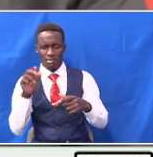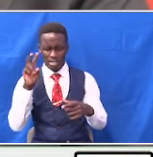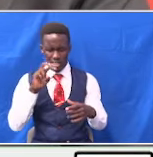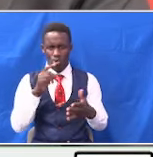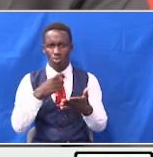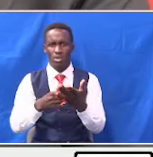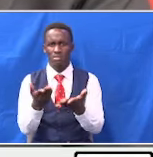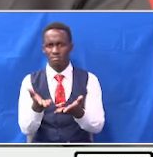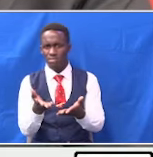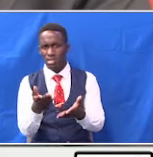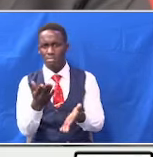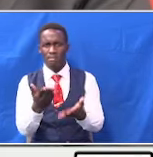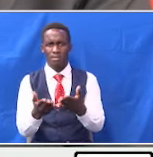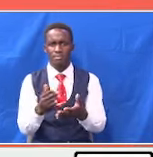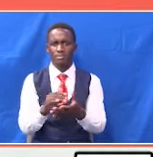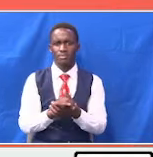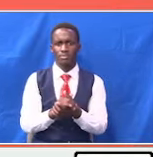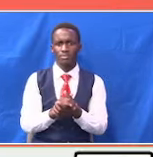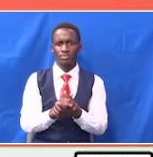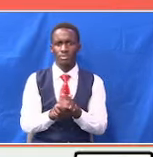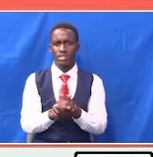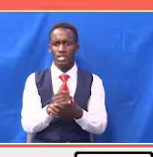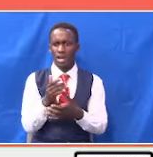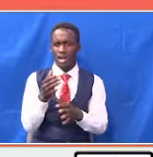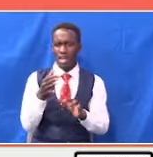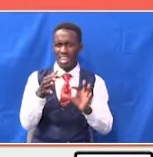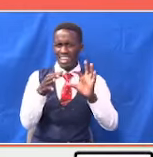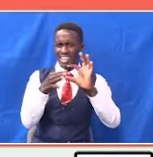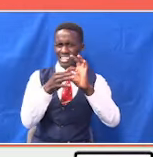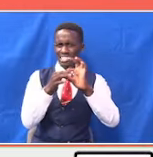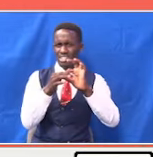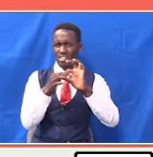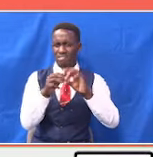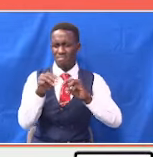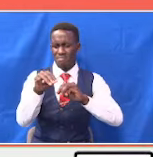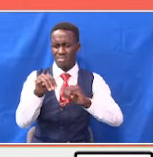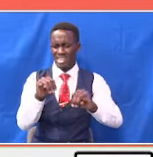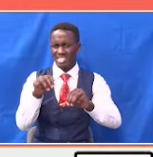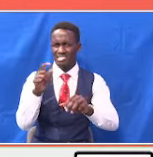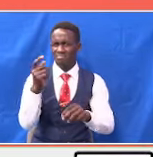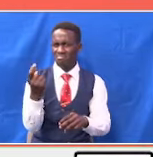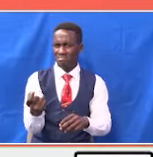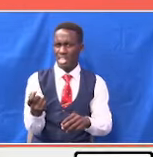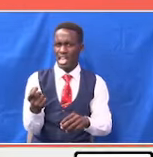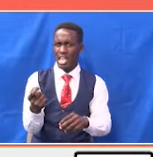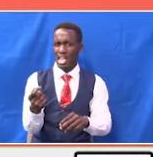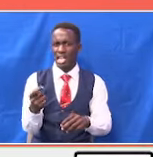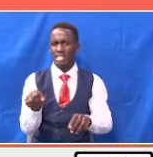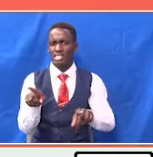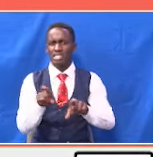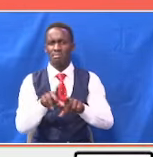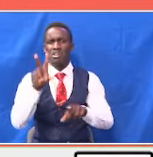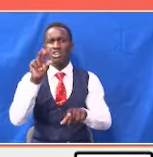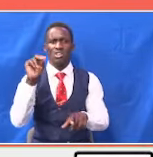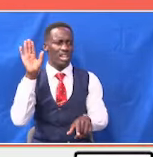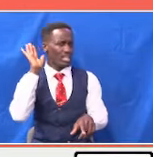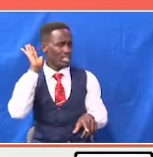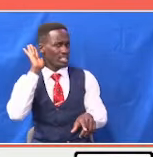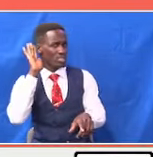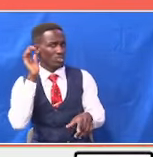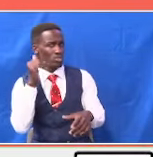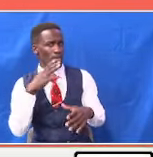is?" So this culture of micromanagement, mm-hmm. and this culture of not listening to